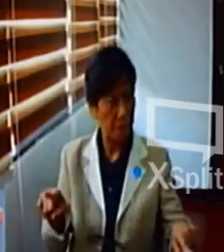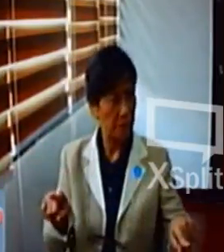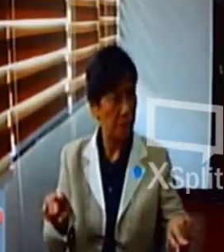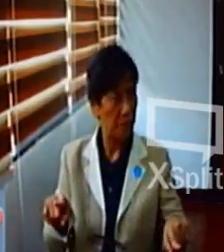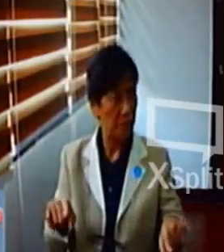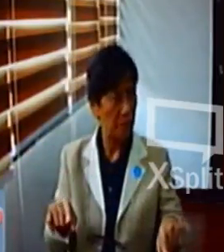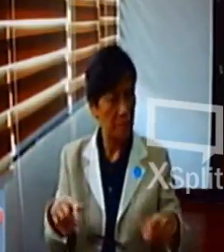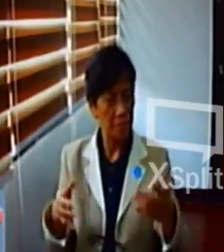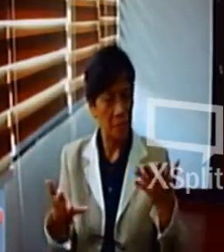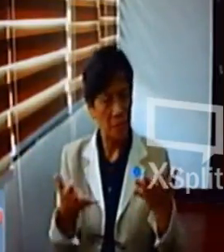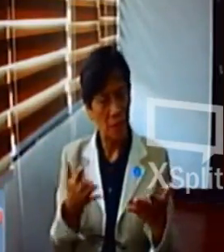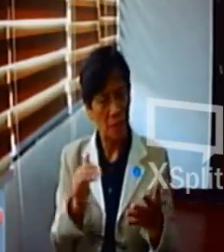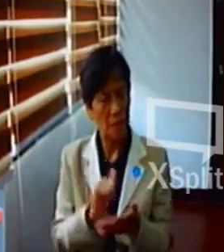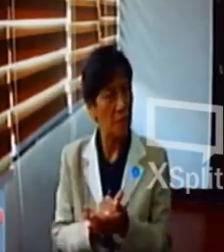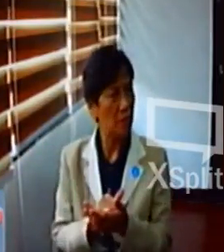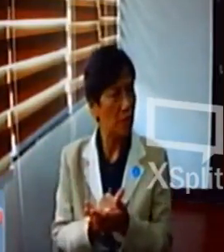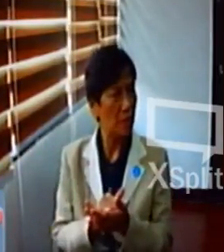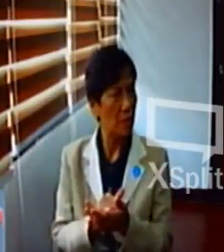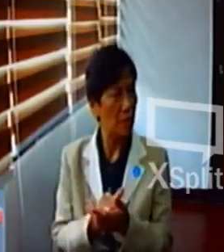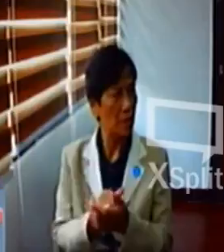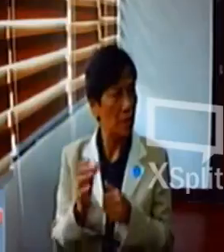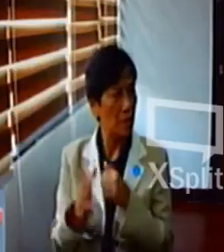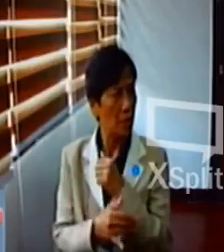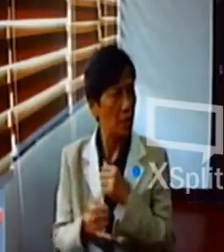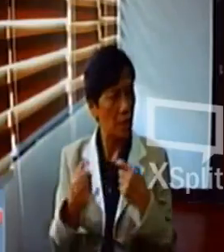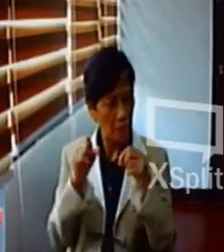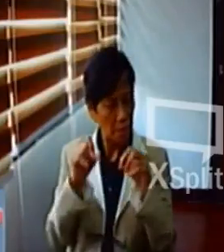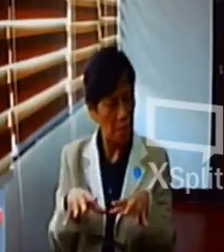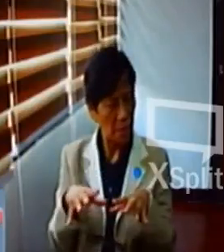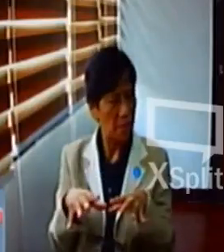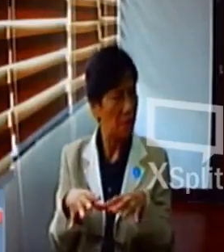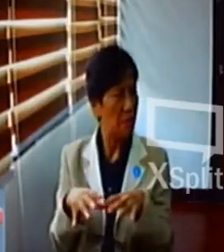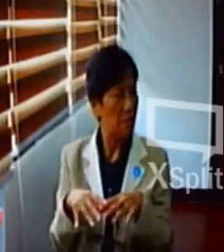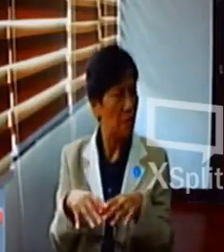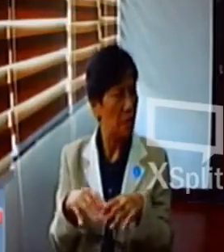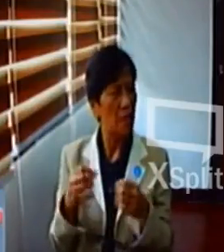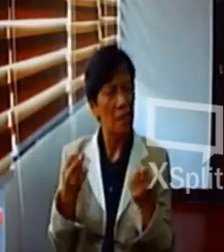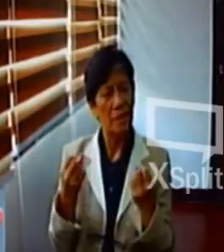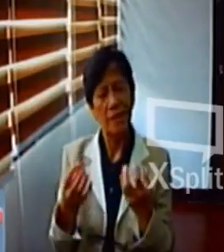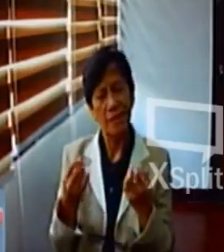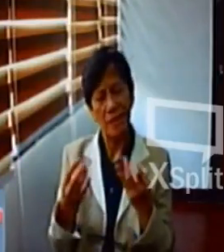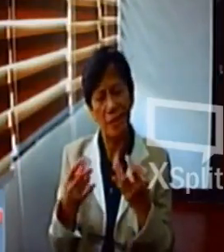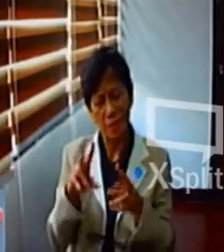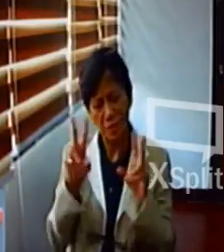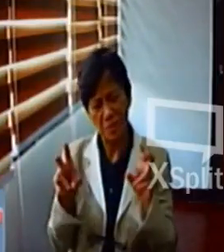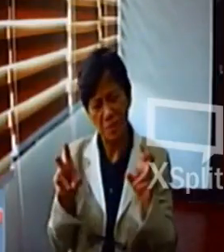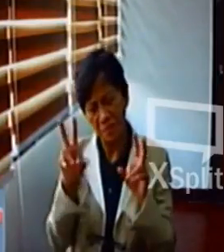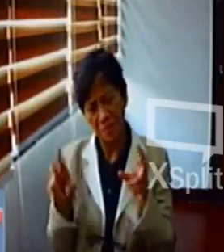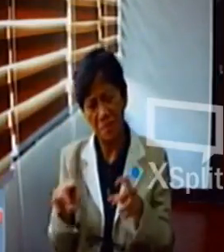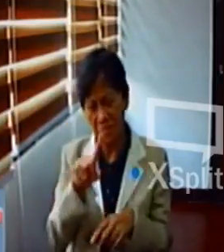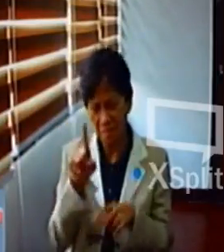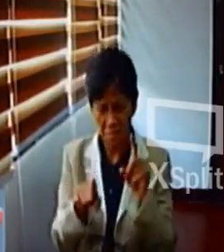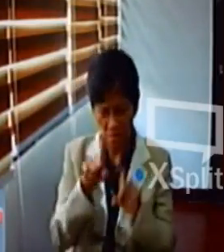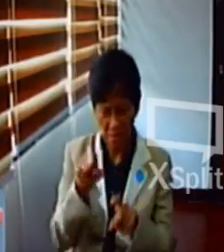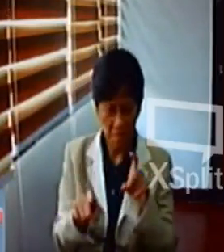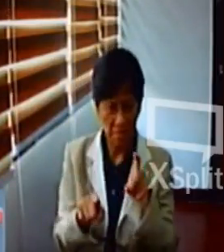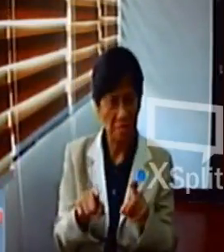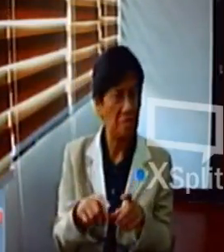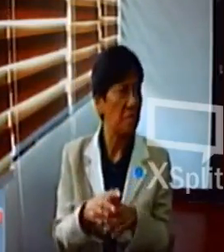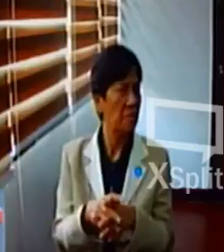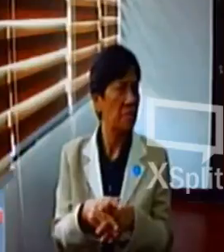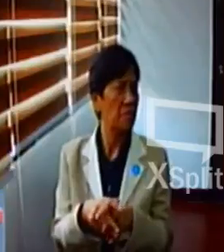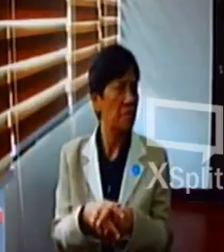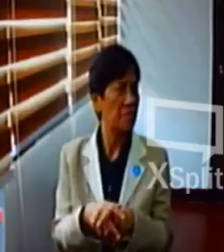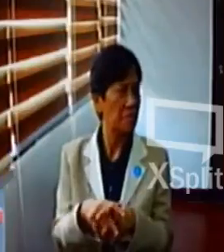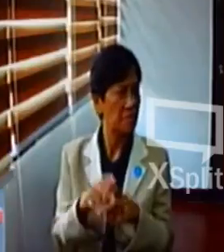country, there's some magic in there. There are a lot of hypotheses that's being put forward to we are